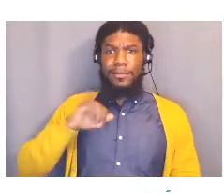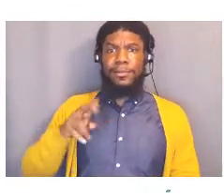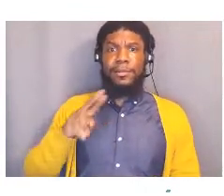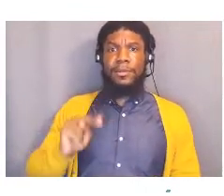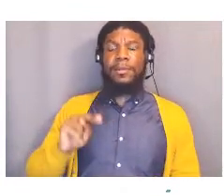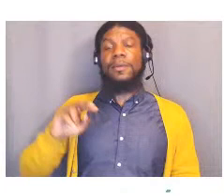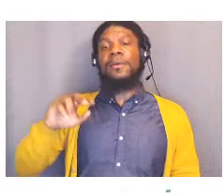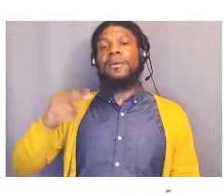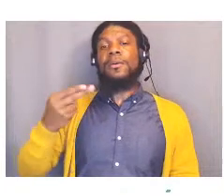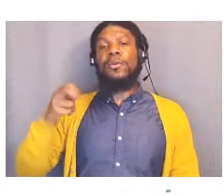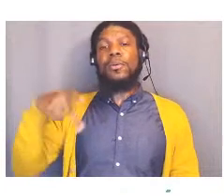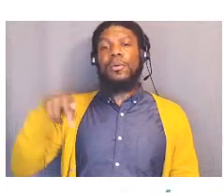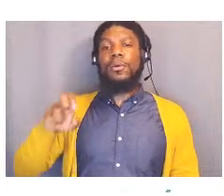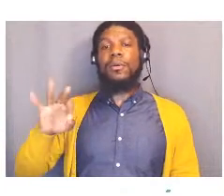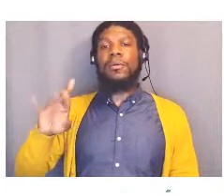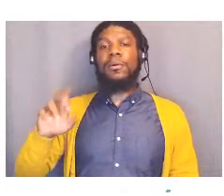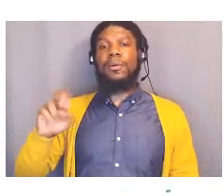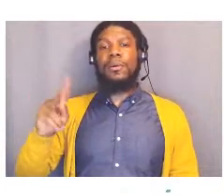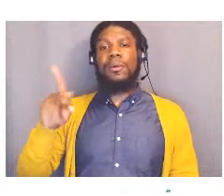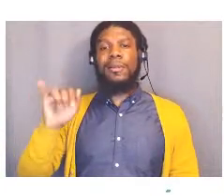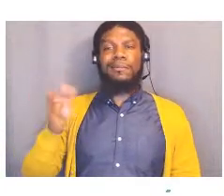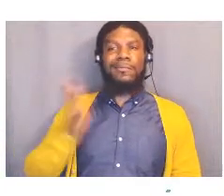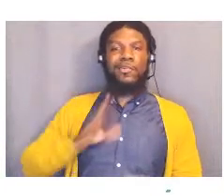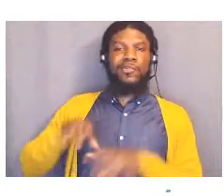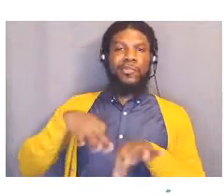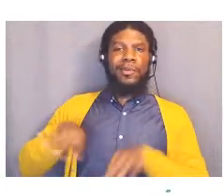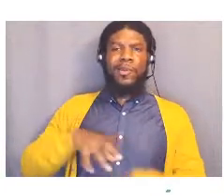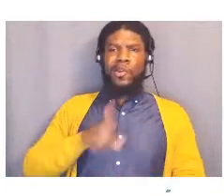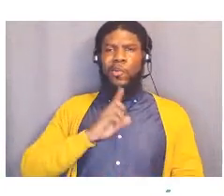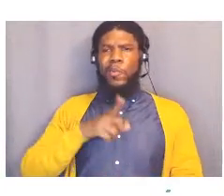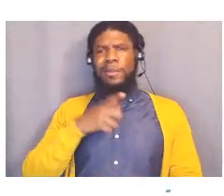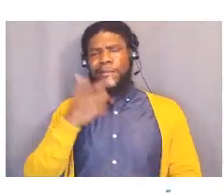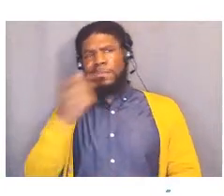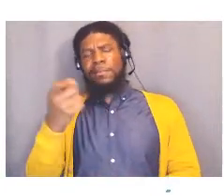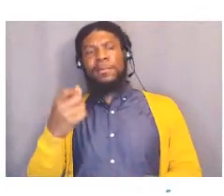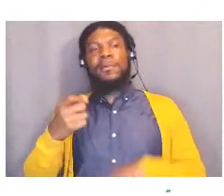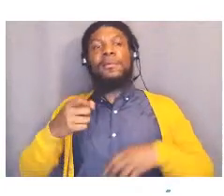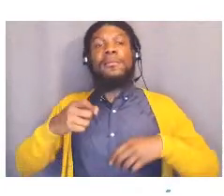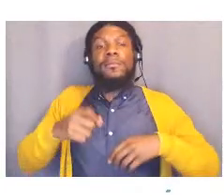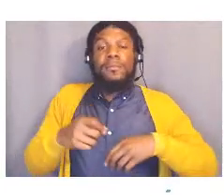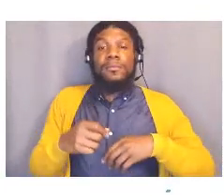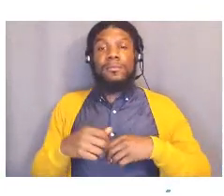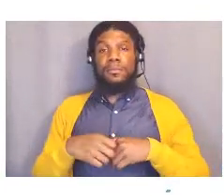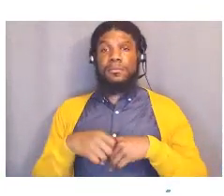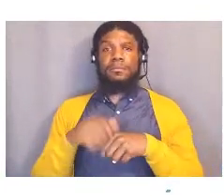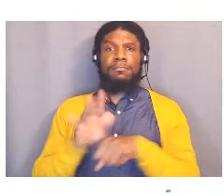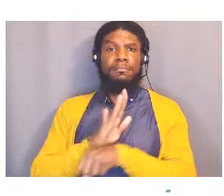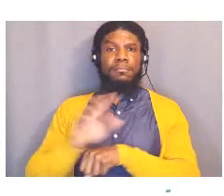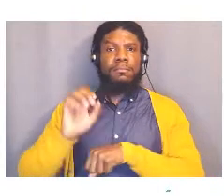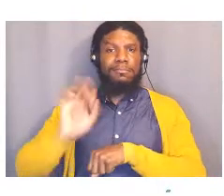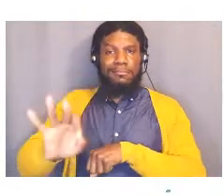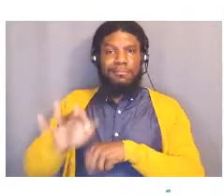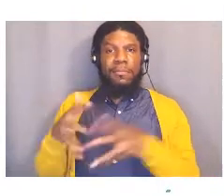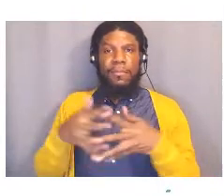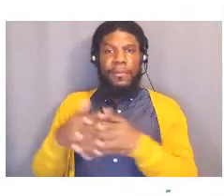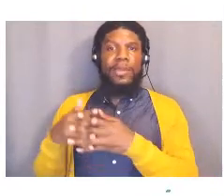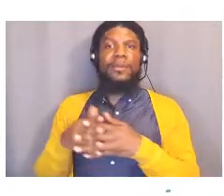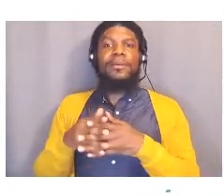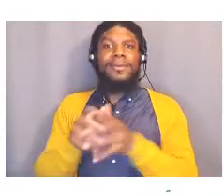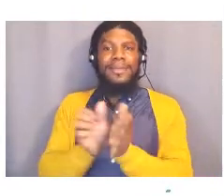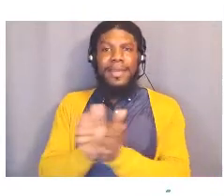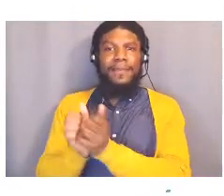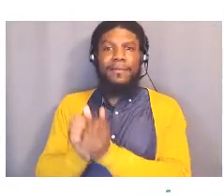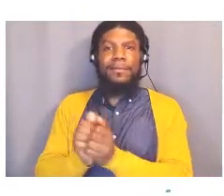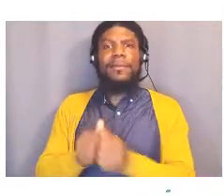once described as the peculiar institution of American slavery. Fortunately, over many years of effort, it